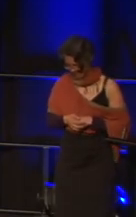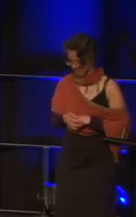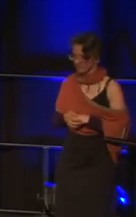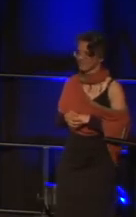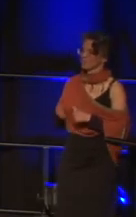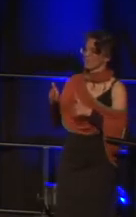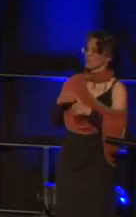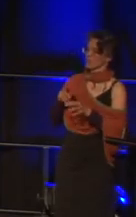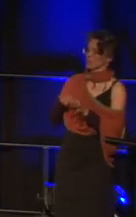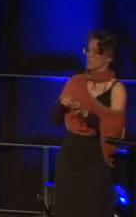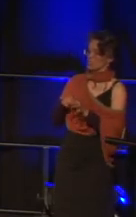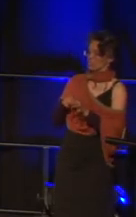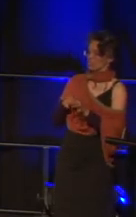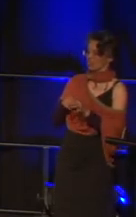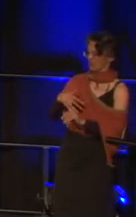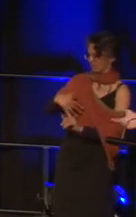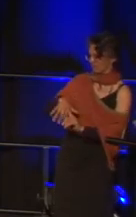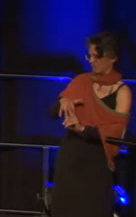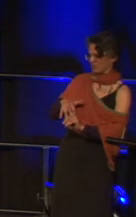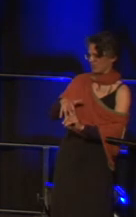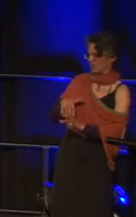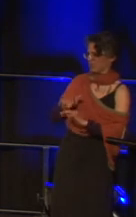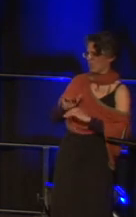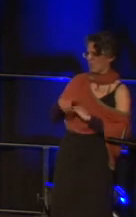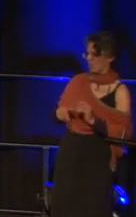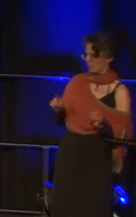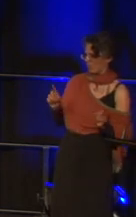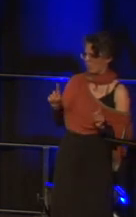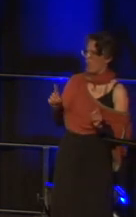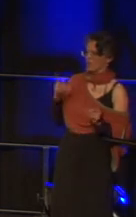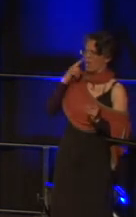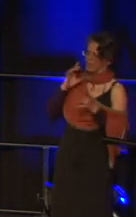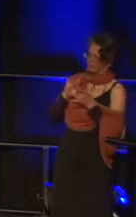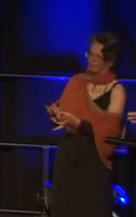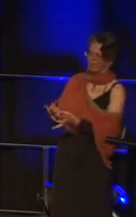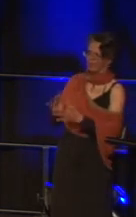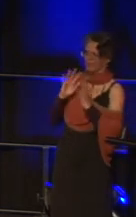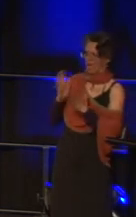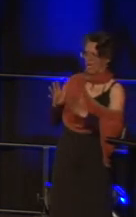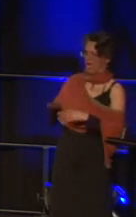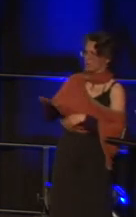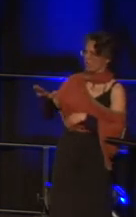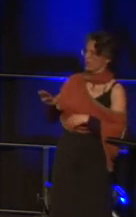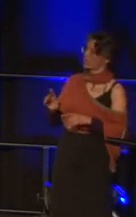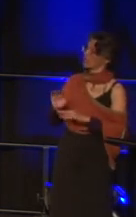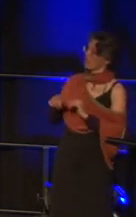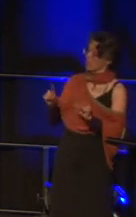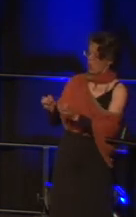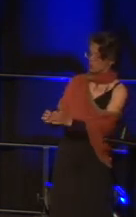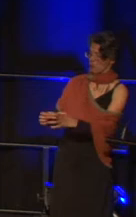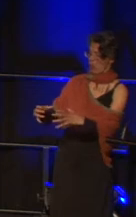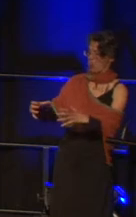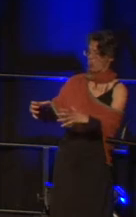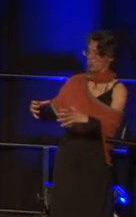So first question probably comes out of that framework about, and it's probably really pertinent to Whangarei and to Northland, and it's about growth and it's